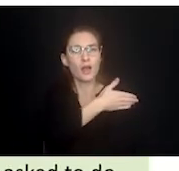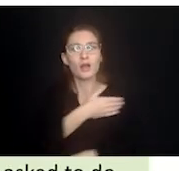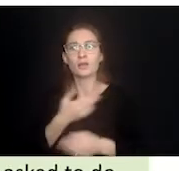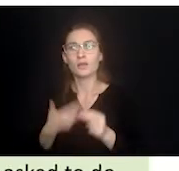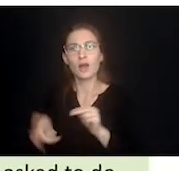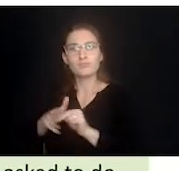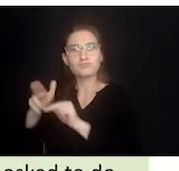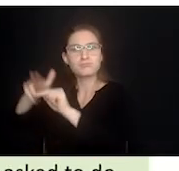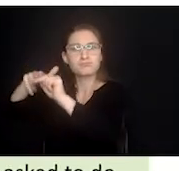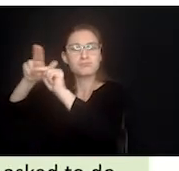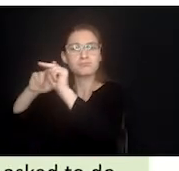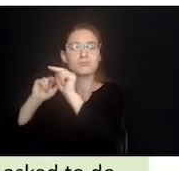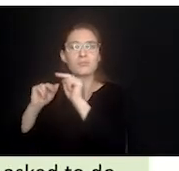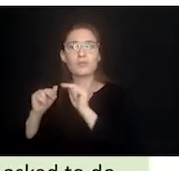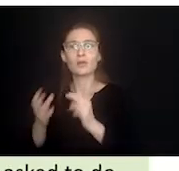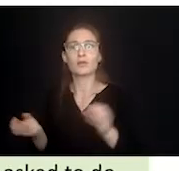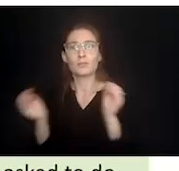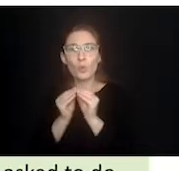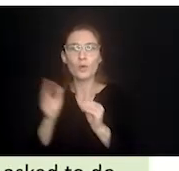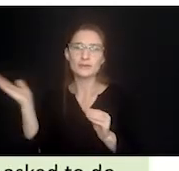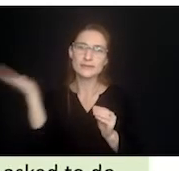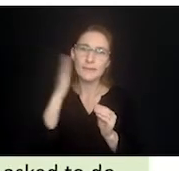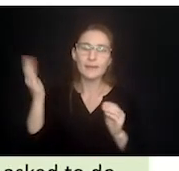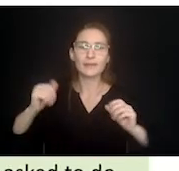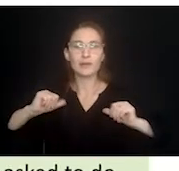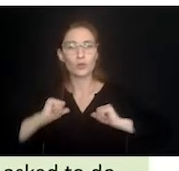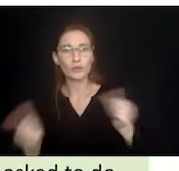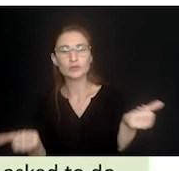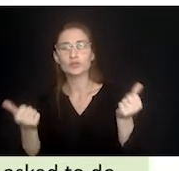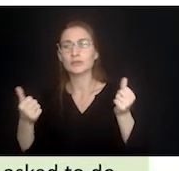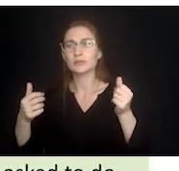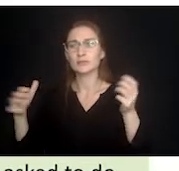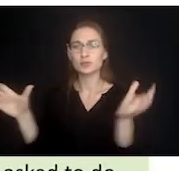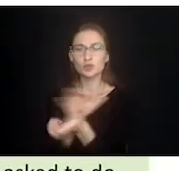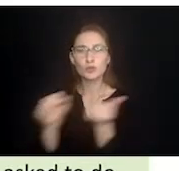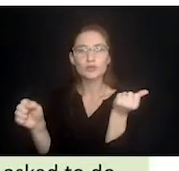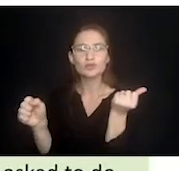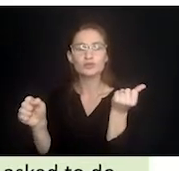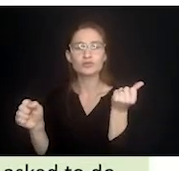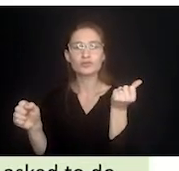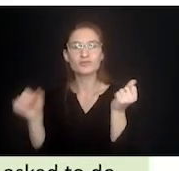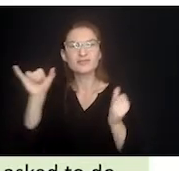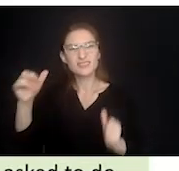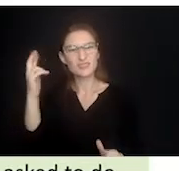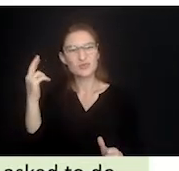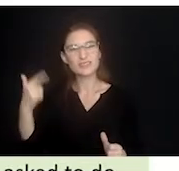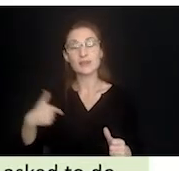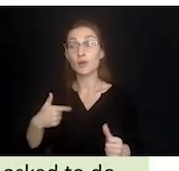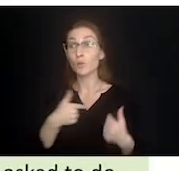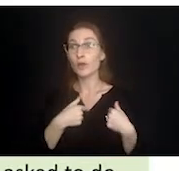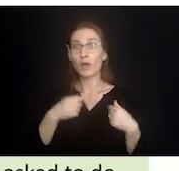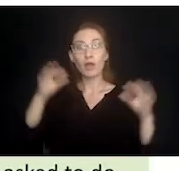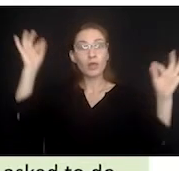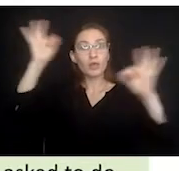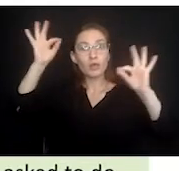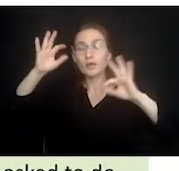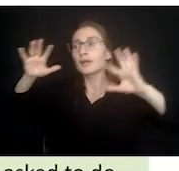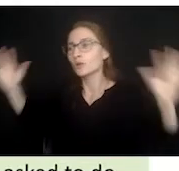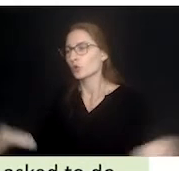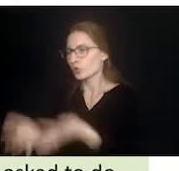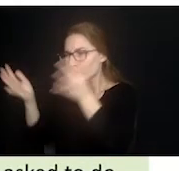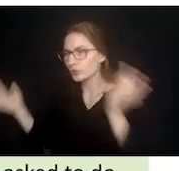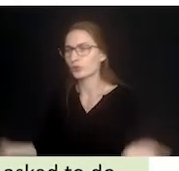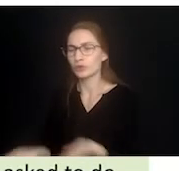kept seeing a steady increase in self-slapping, aggression towards others, and his destruction of